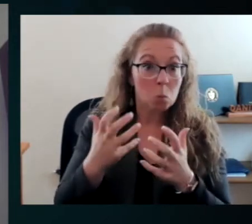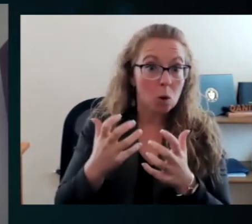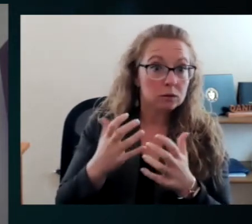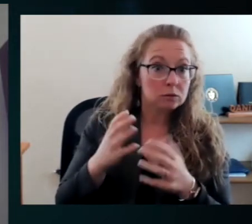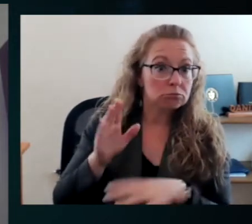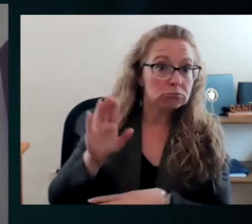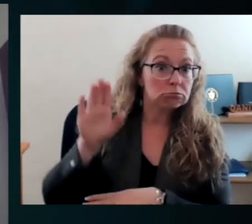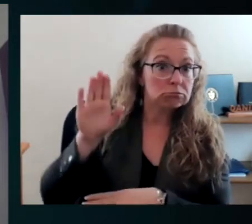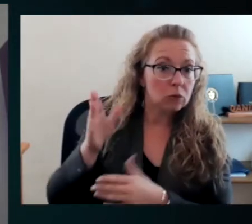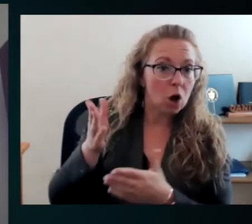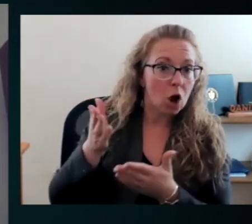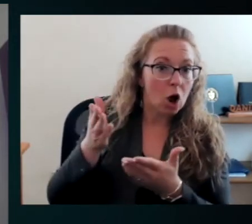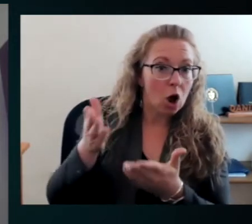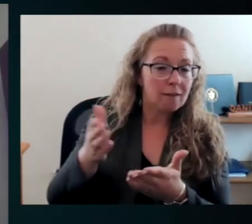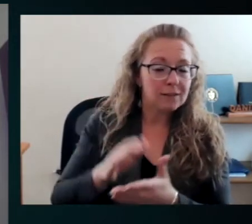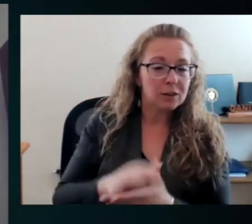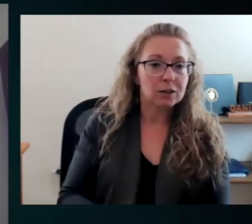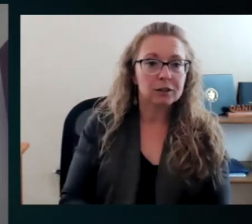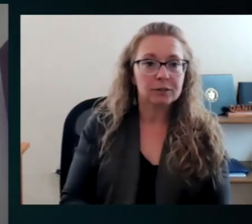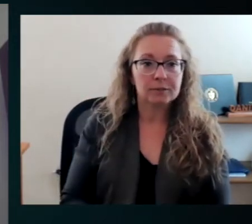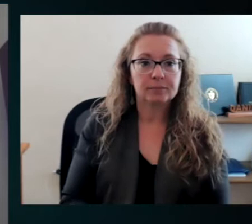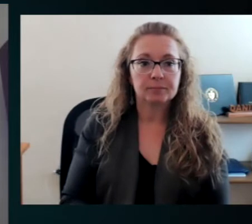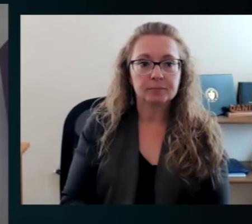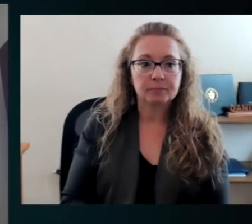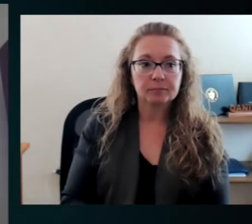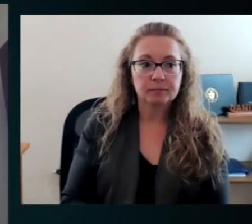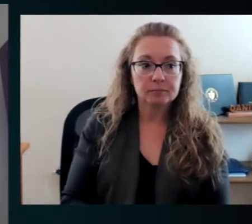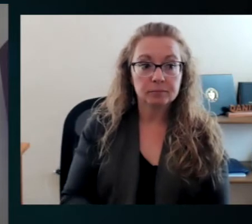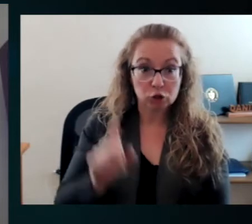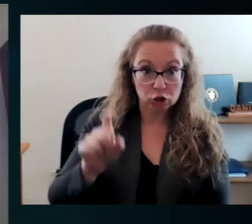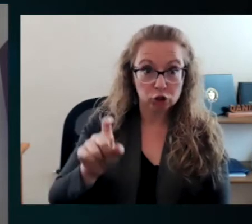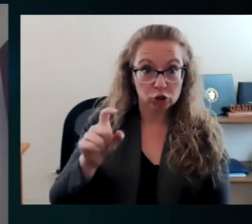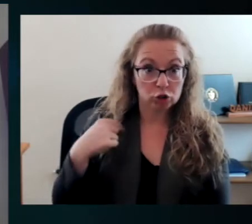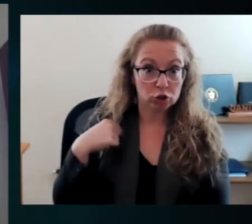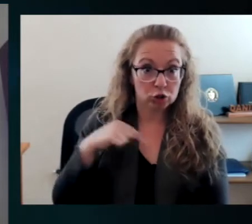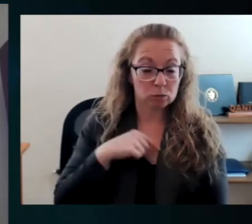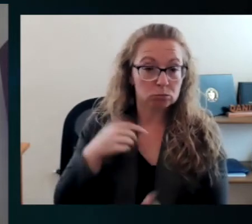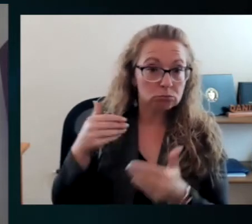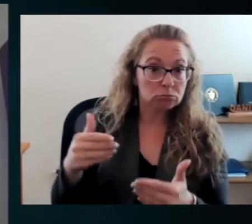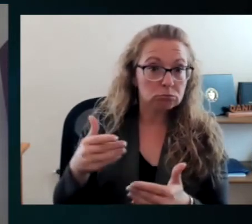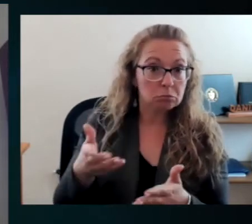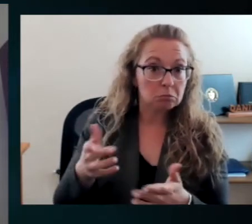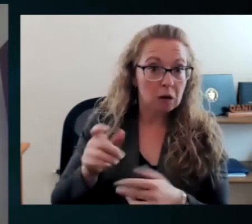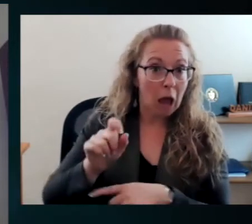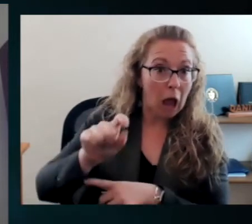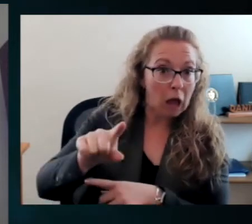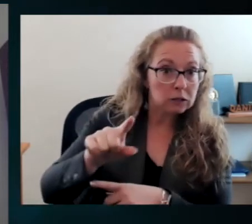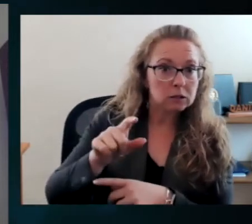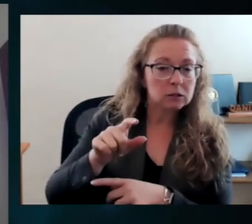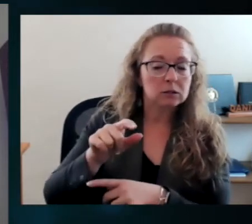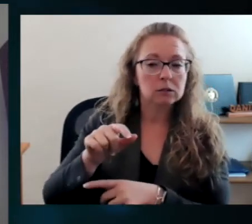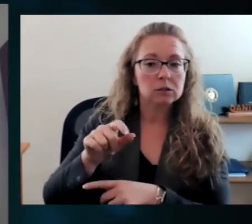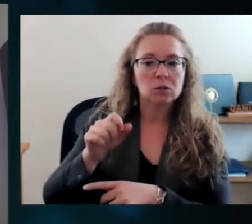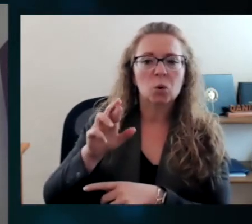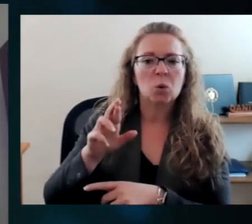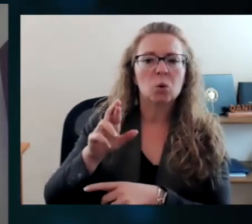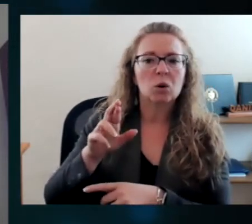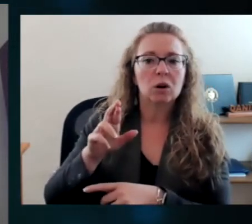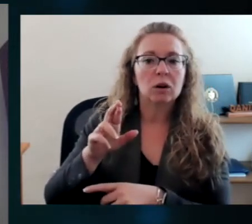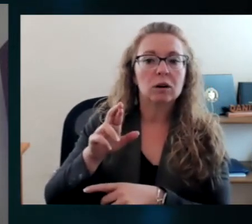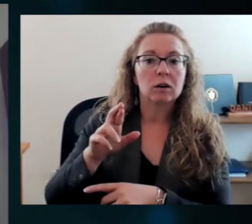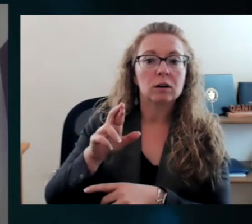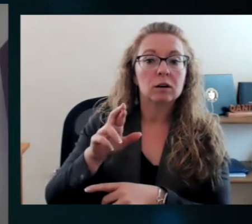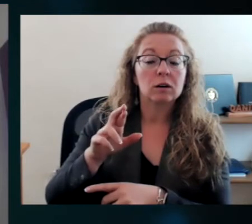whether or not we should be asking this question, or if we should, in what format it may be